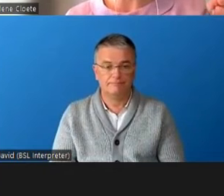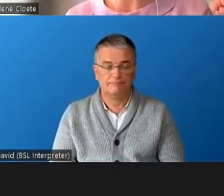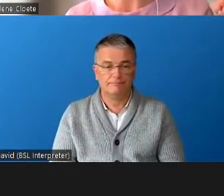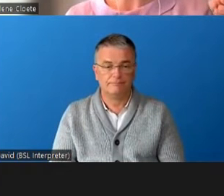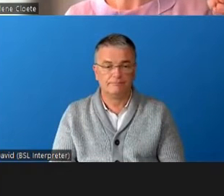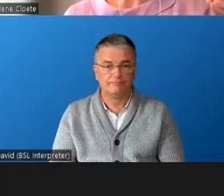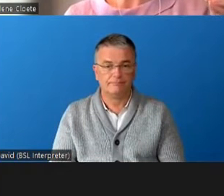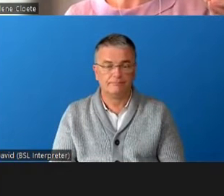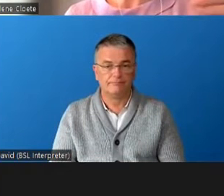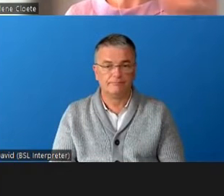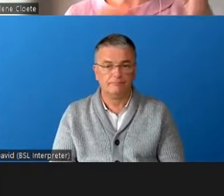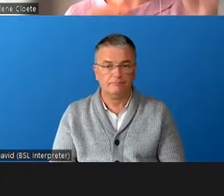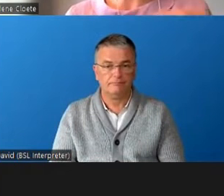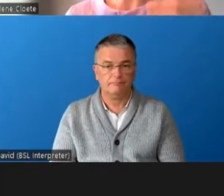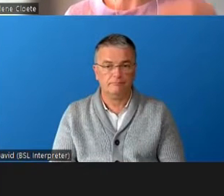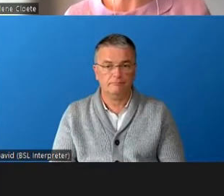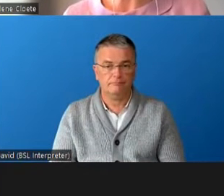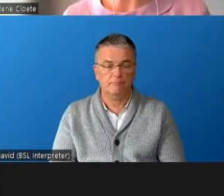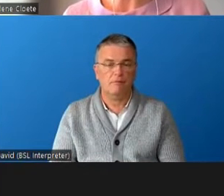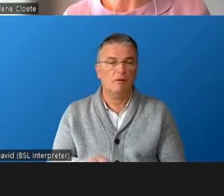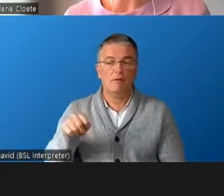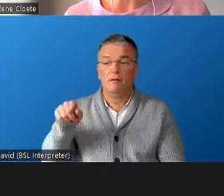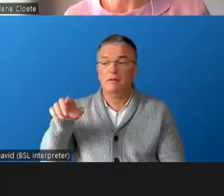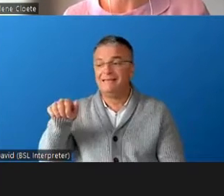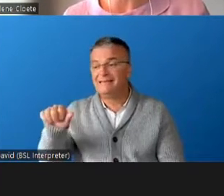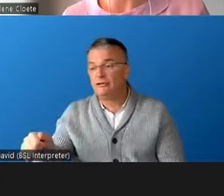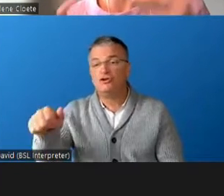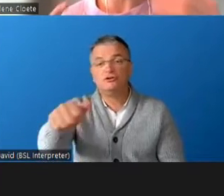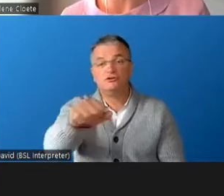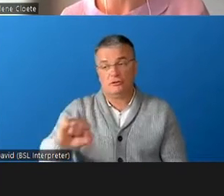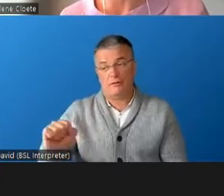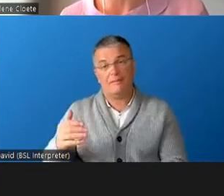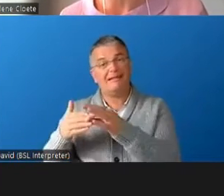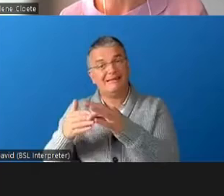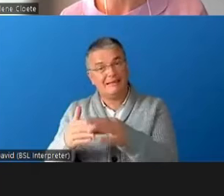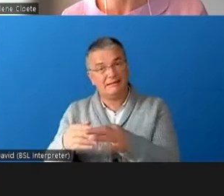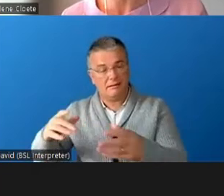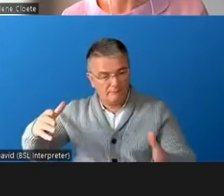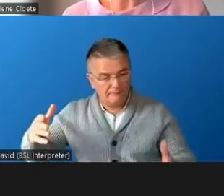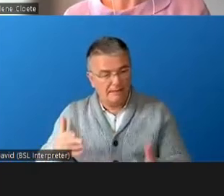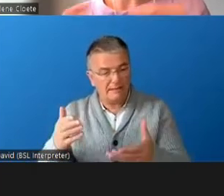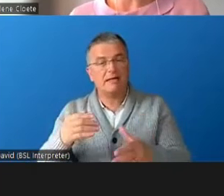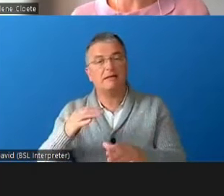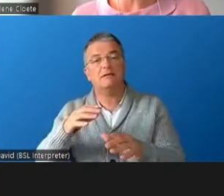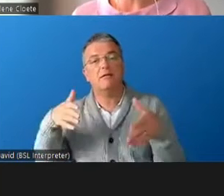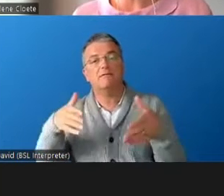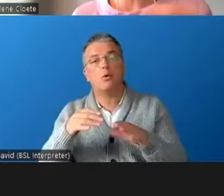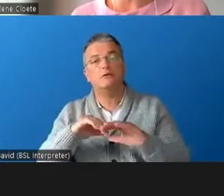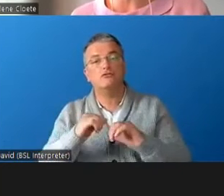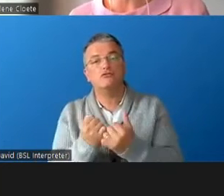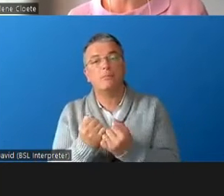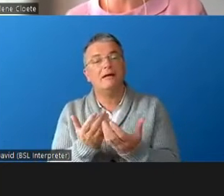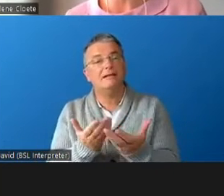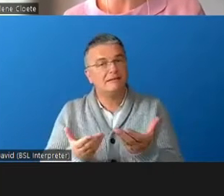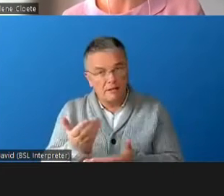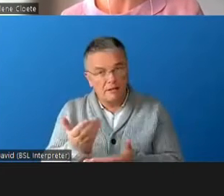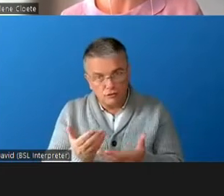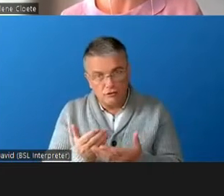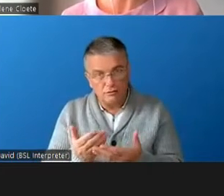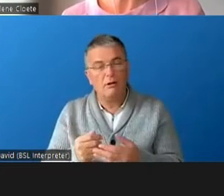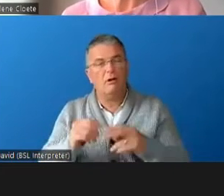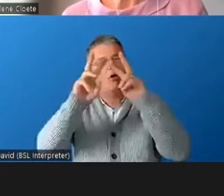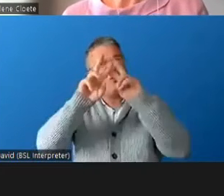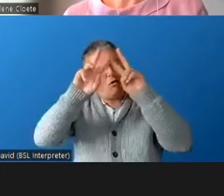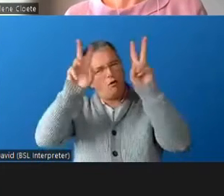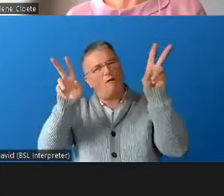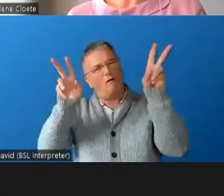these hamlets, the assigned leader then facilitated their focus group discussion with the overarching question in